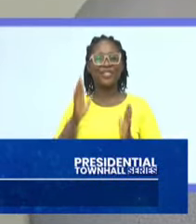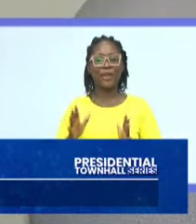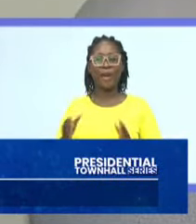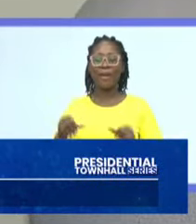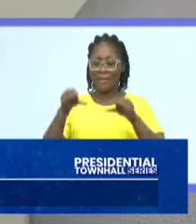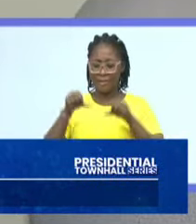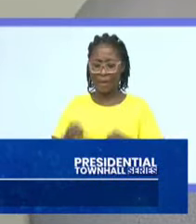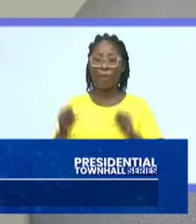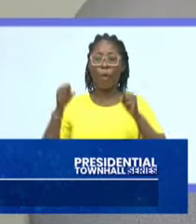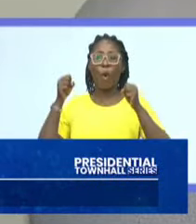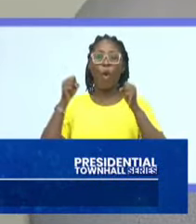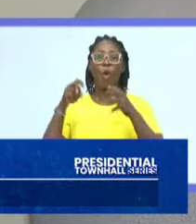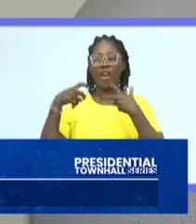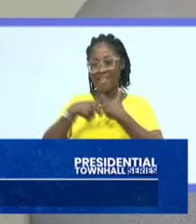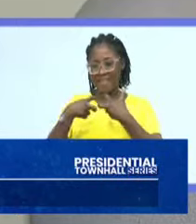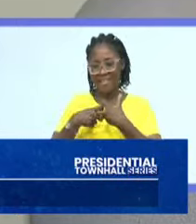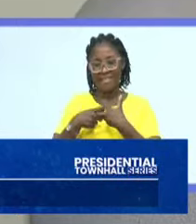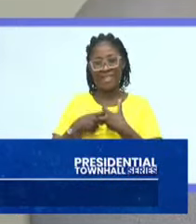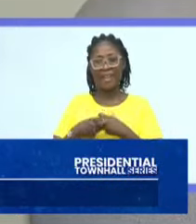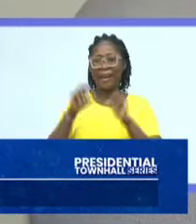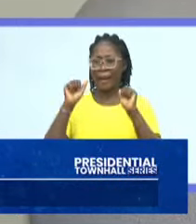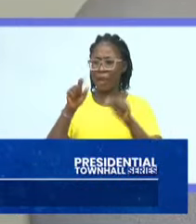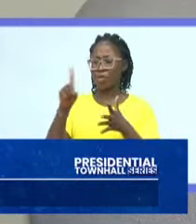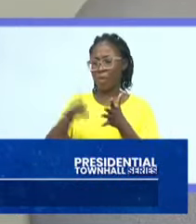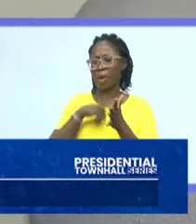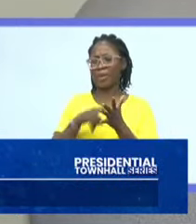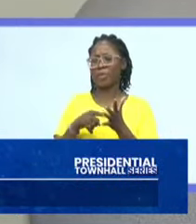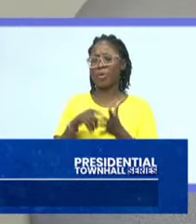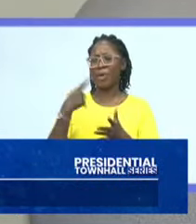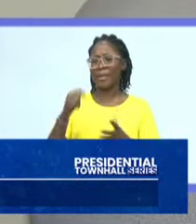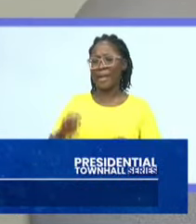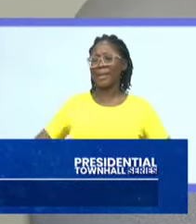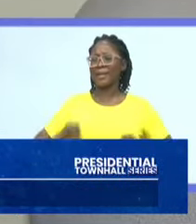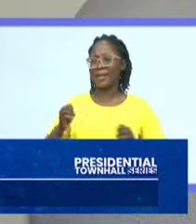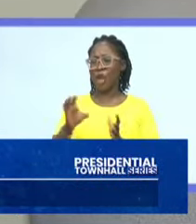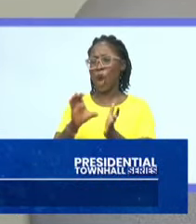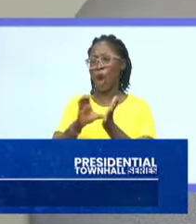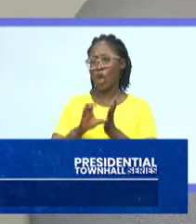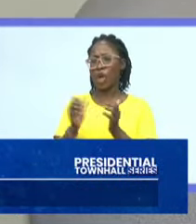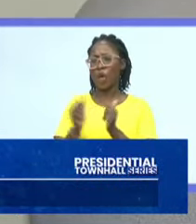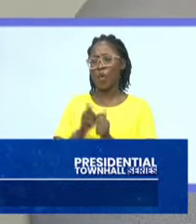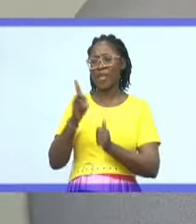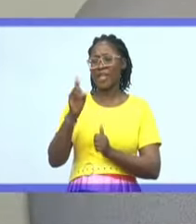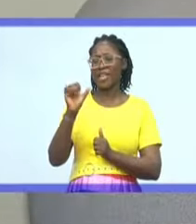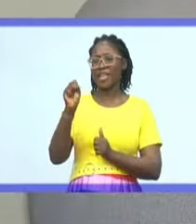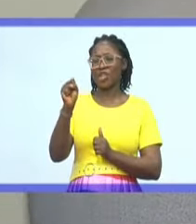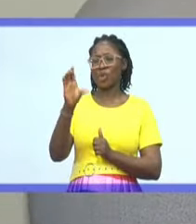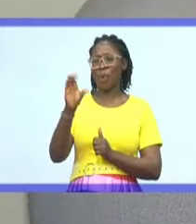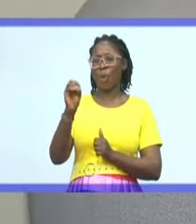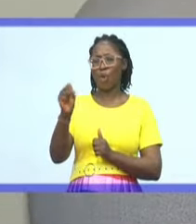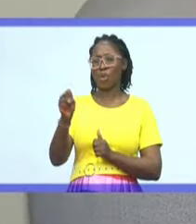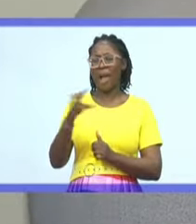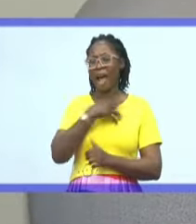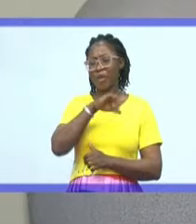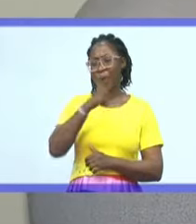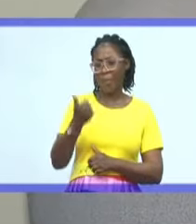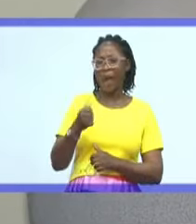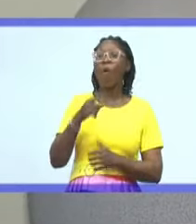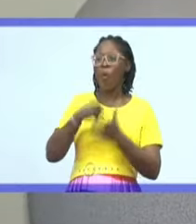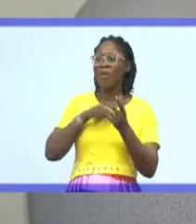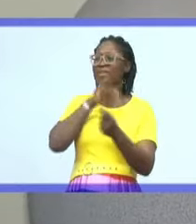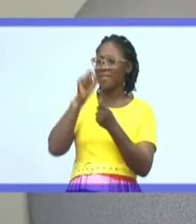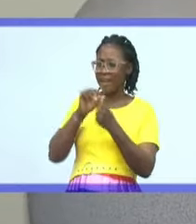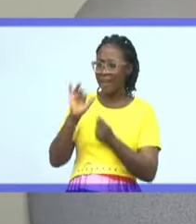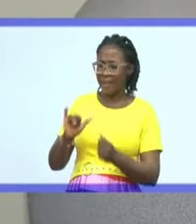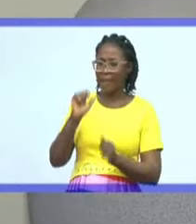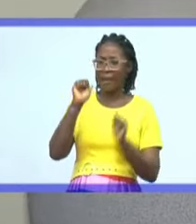cancel the existing contract with the DISCOs and GENCOs, or what exactly are you going to do to make industry produce more,